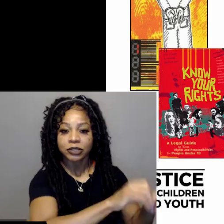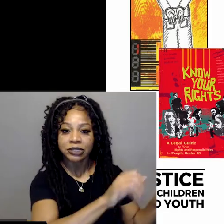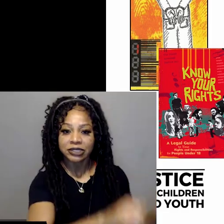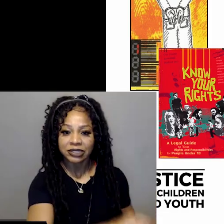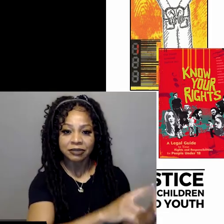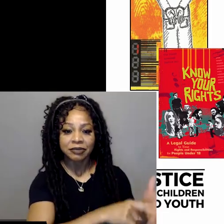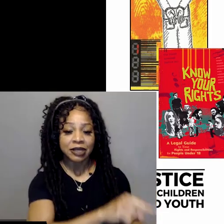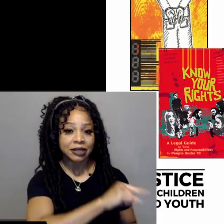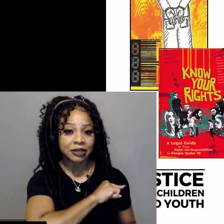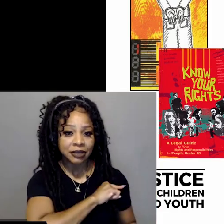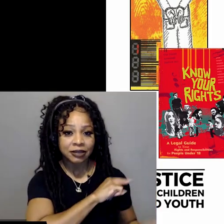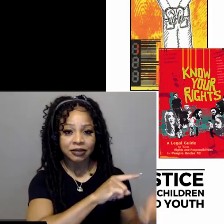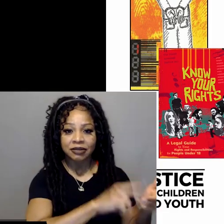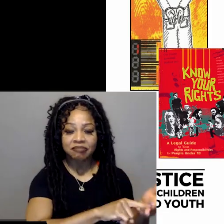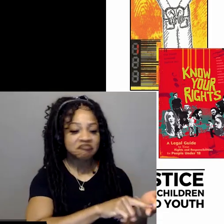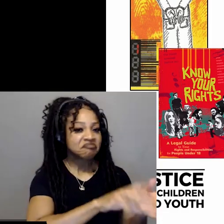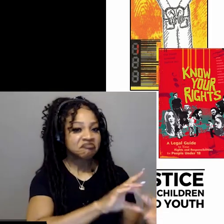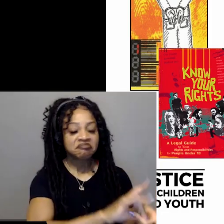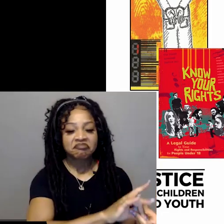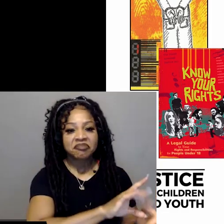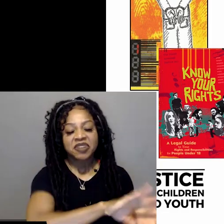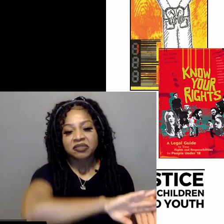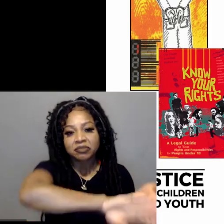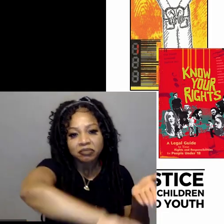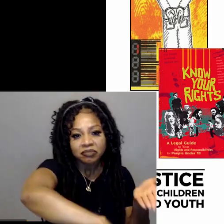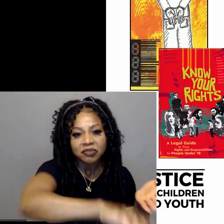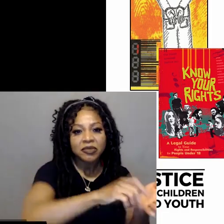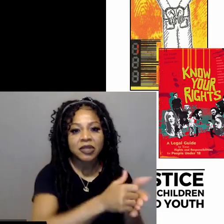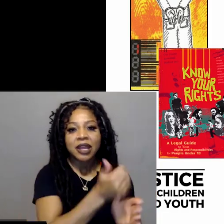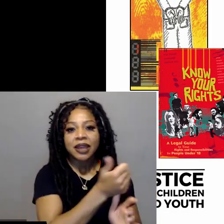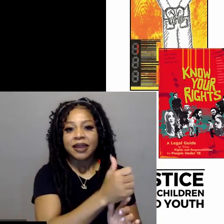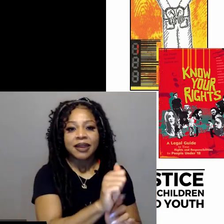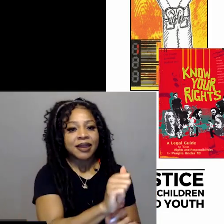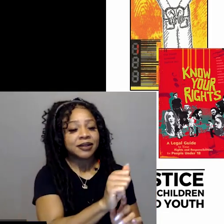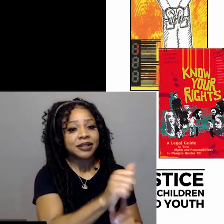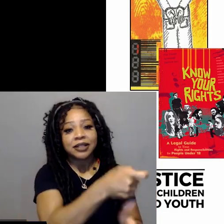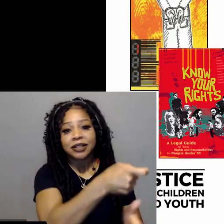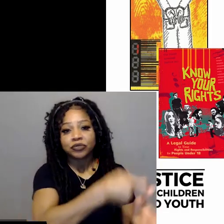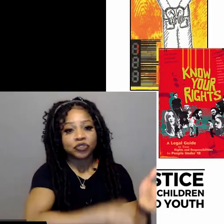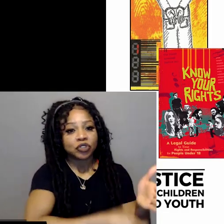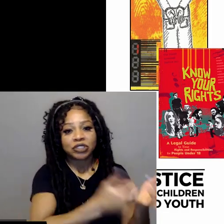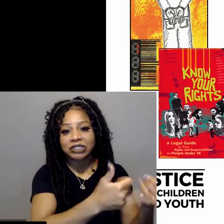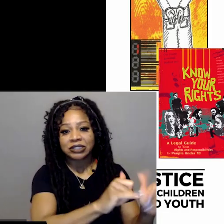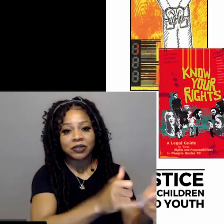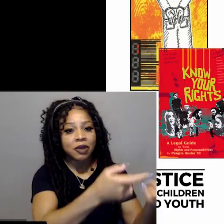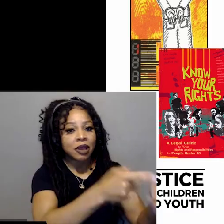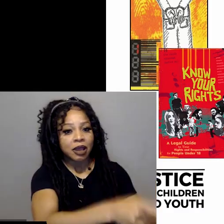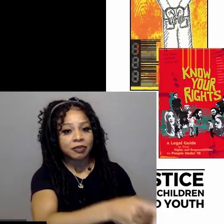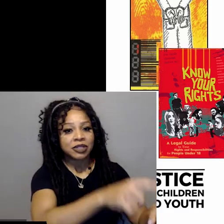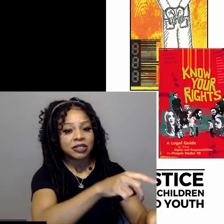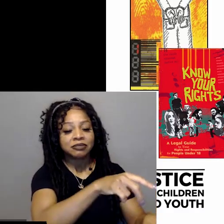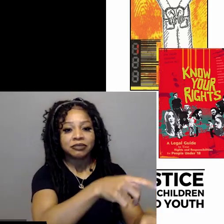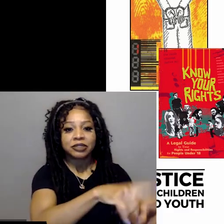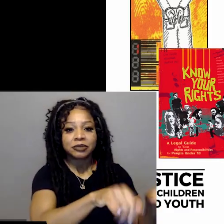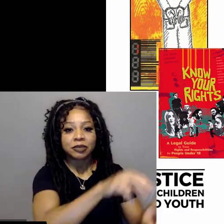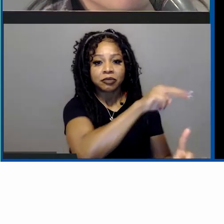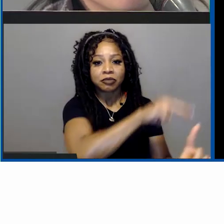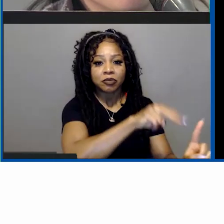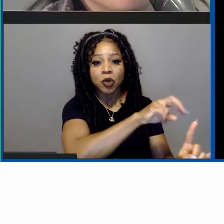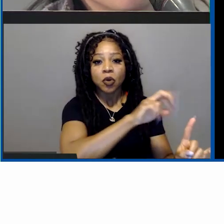of guilt, discharges, any conditions that might still exist while they're on probation, and arrest